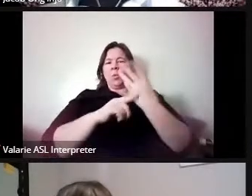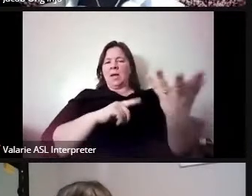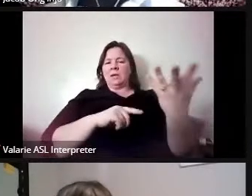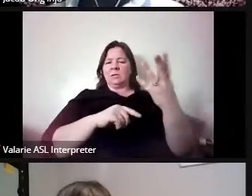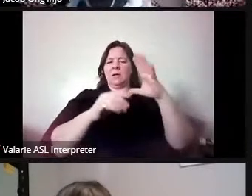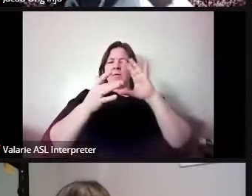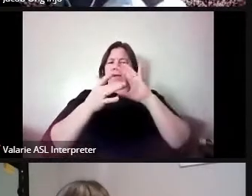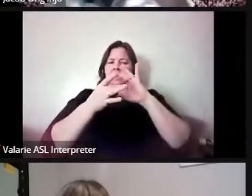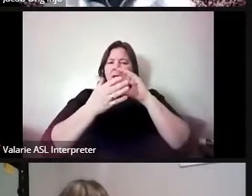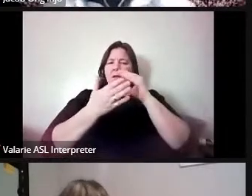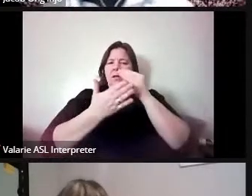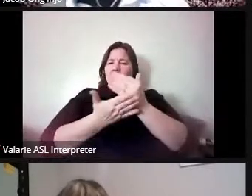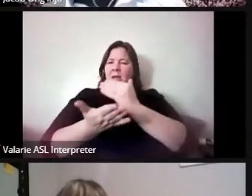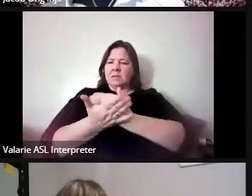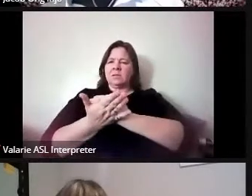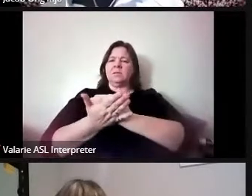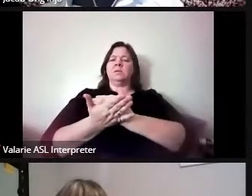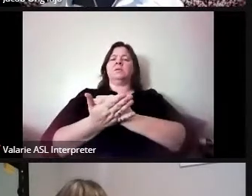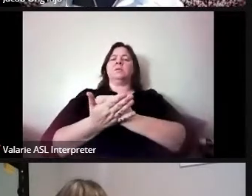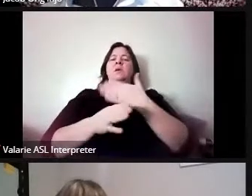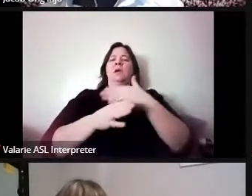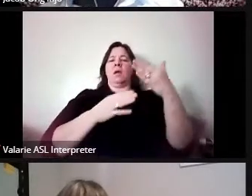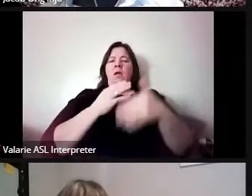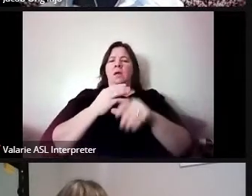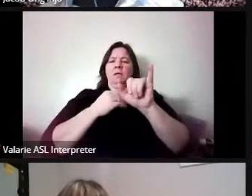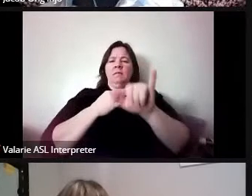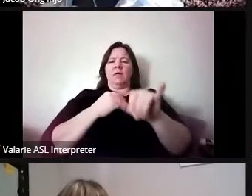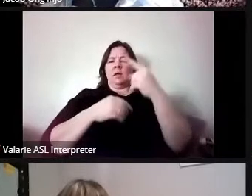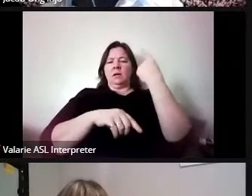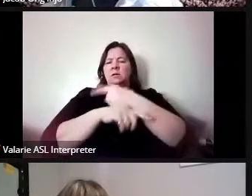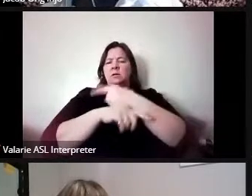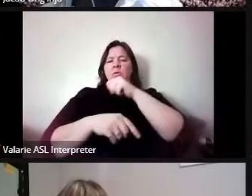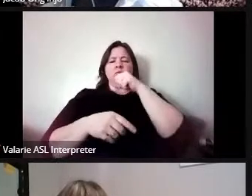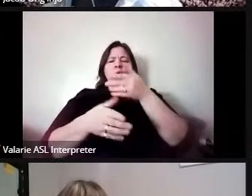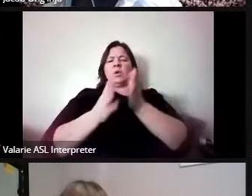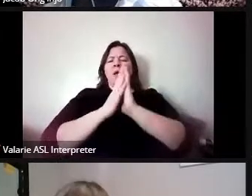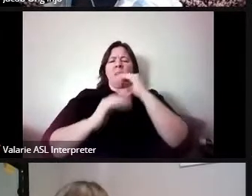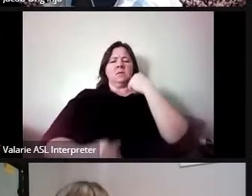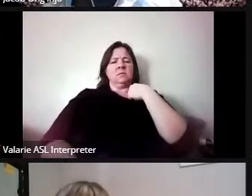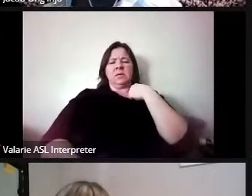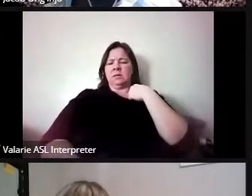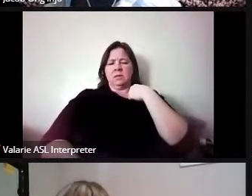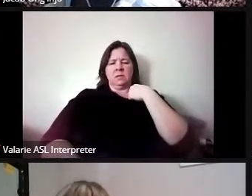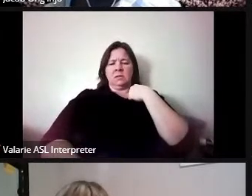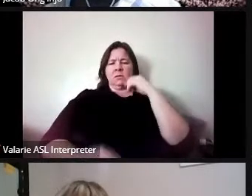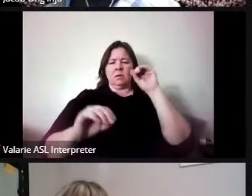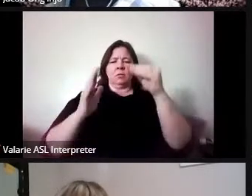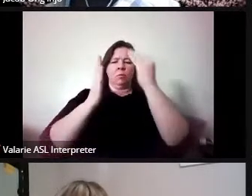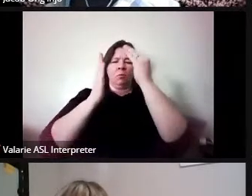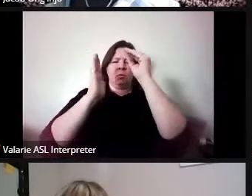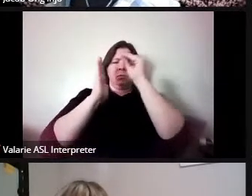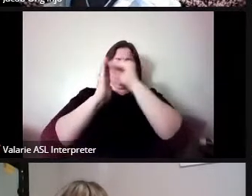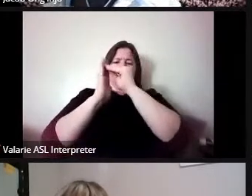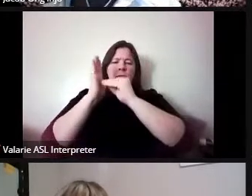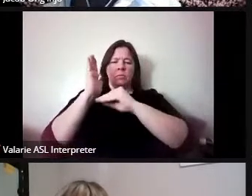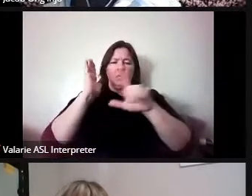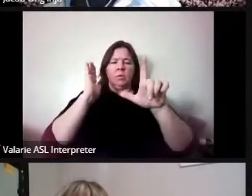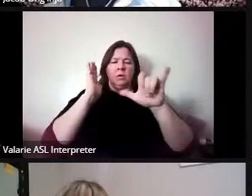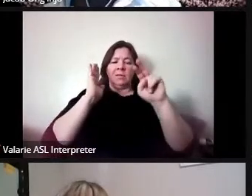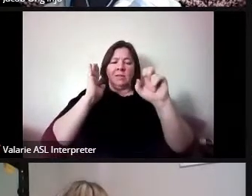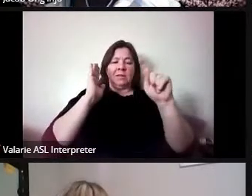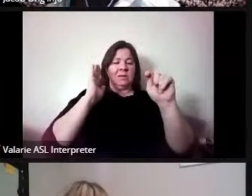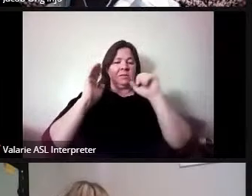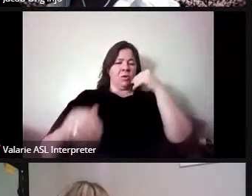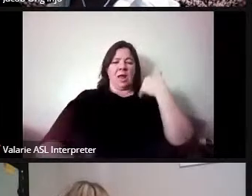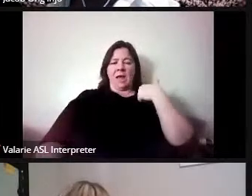message actually at the end of the day. Don't ask us. I cannot put you on a list where there isn't a list at this point. You